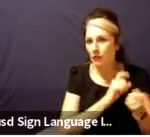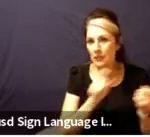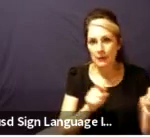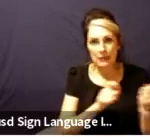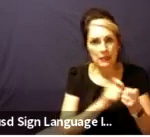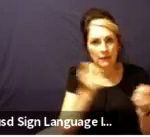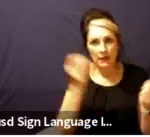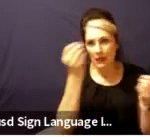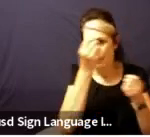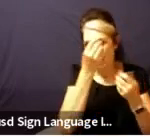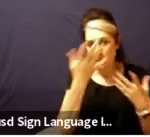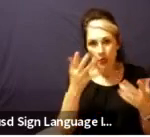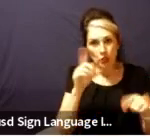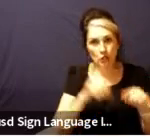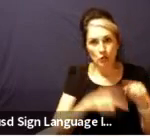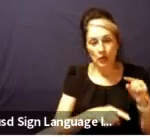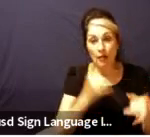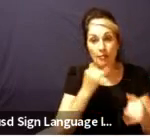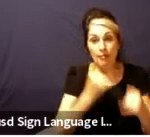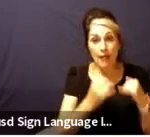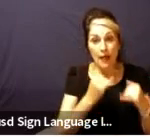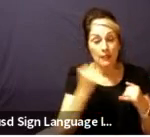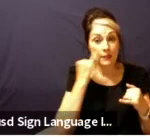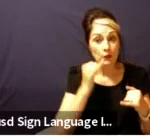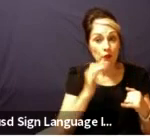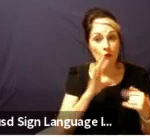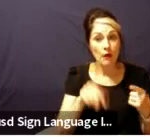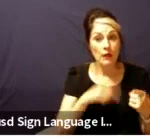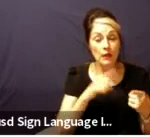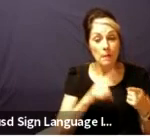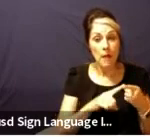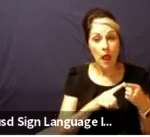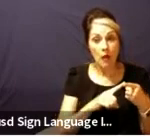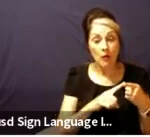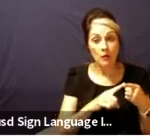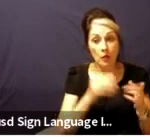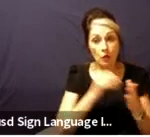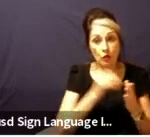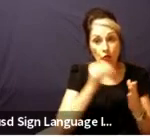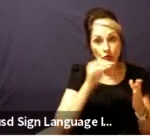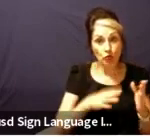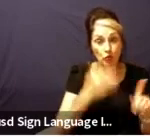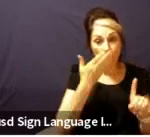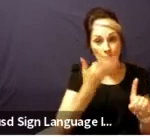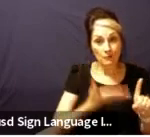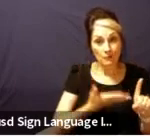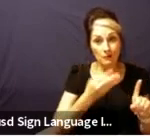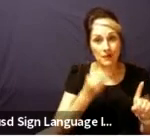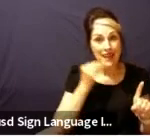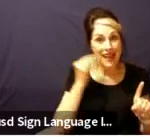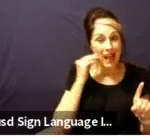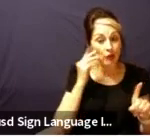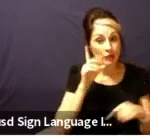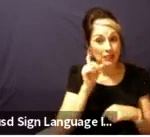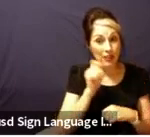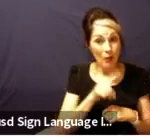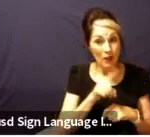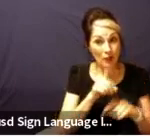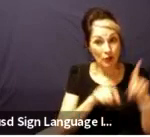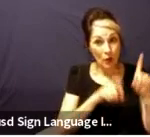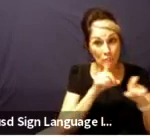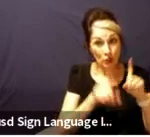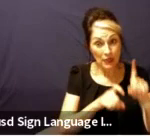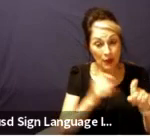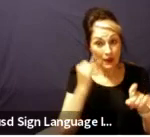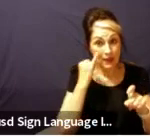information. And lastly, if you're talking about the student housing questionnaire,